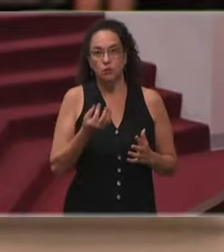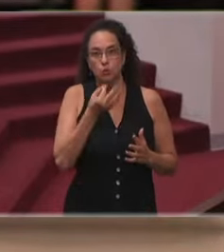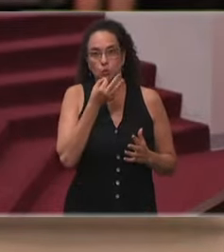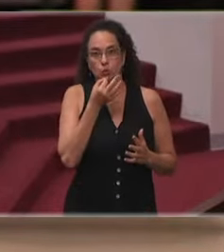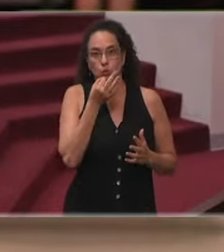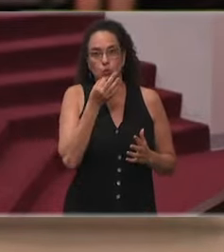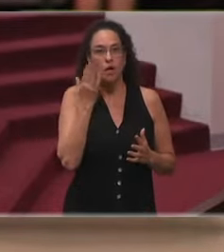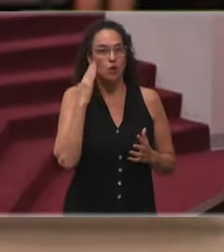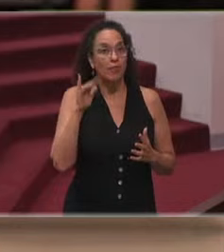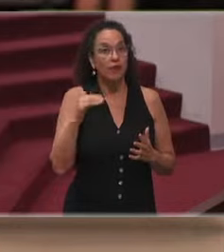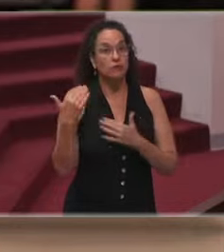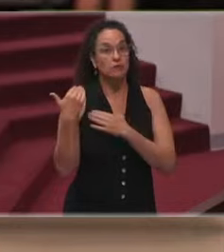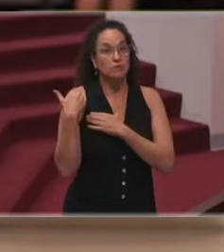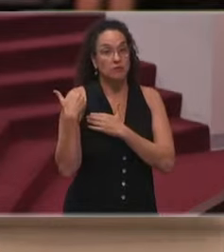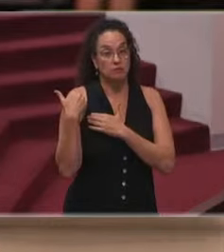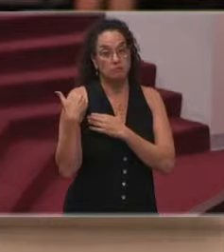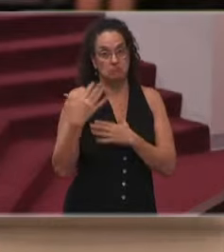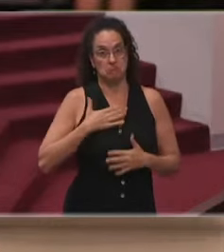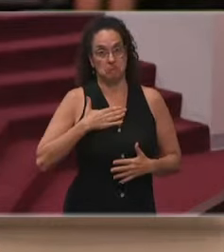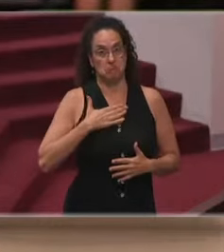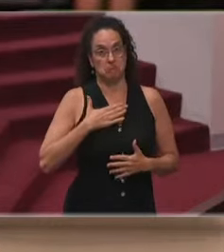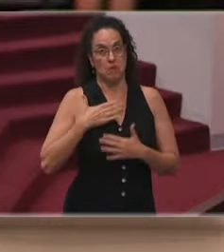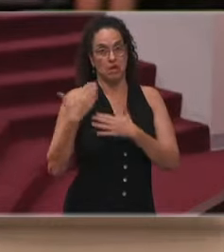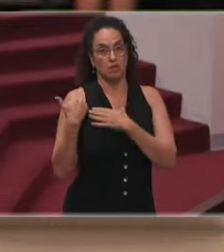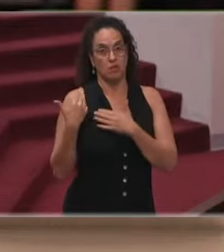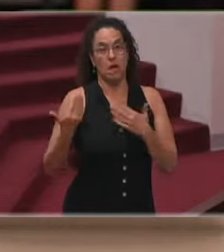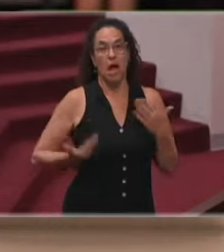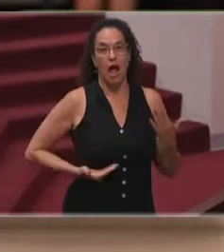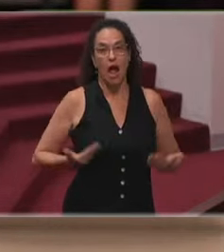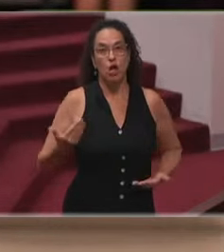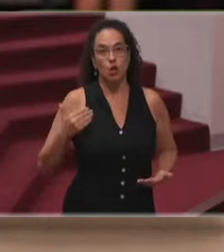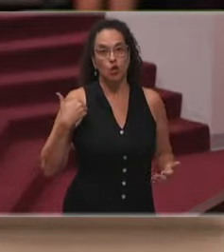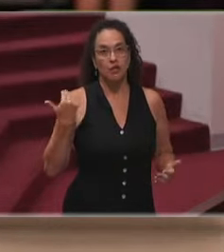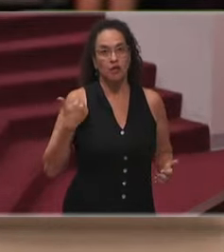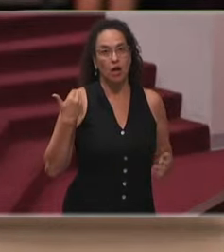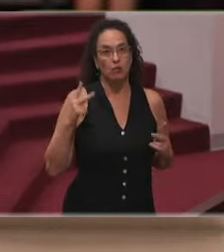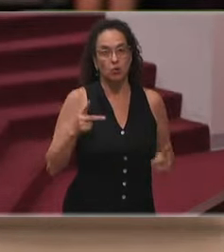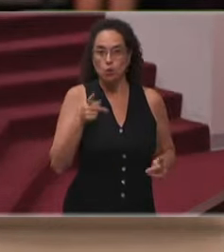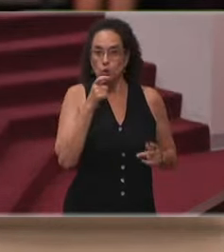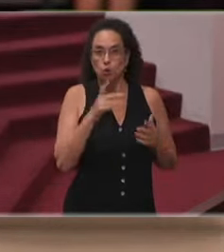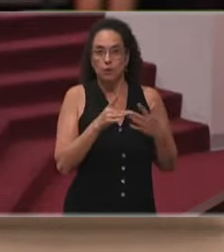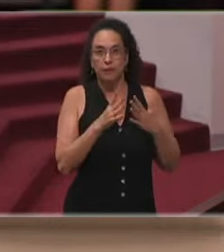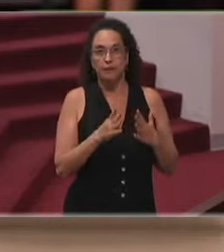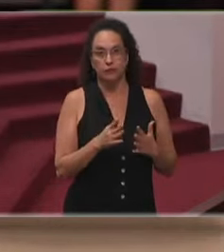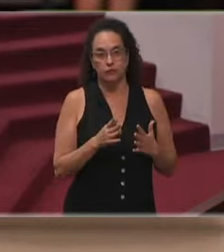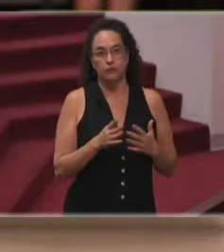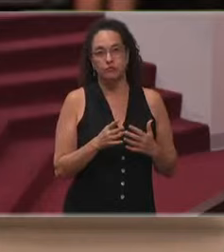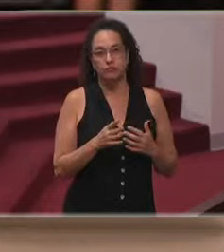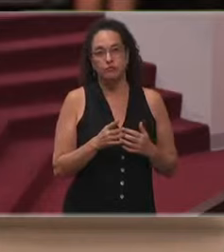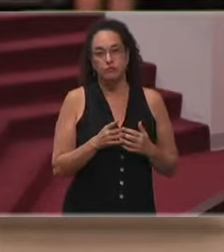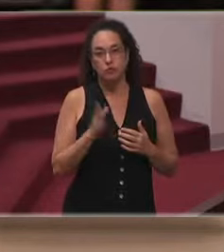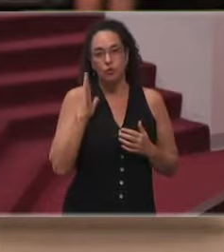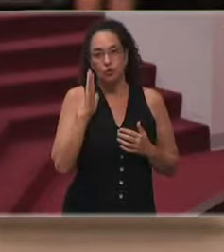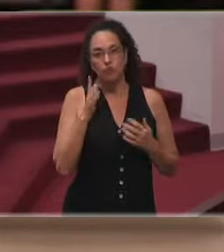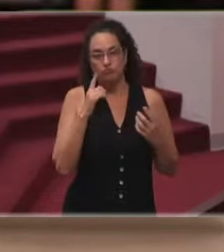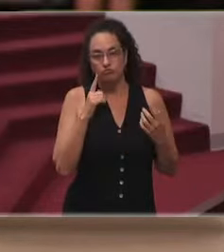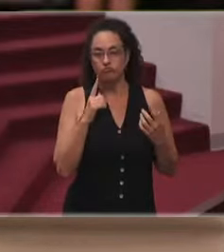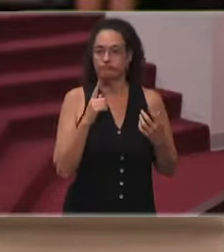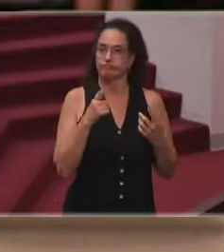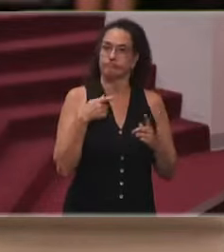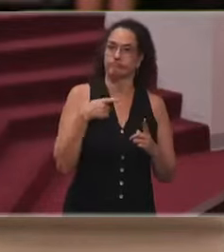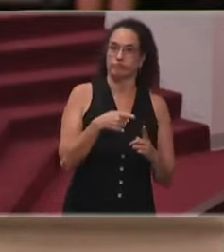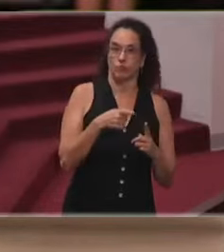that responsibility falls on my shoulder, I assume that responsibility, and we will work to make it happen.